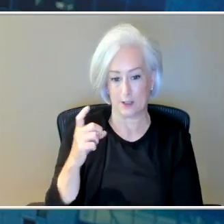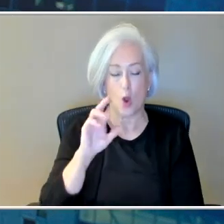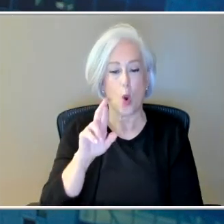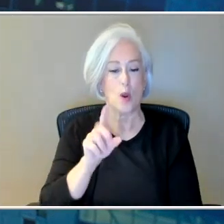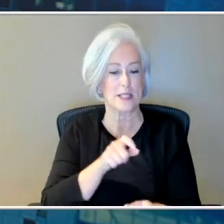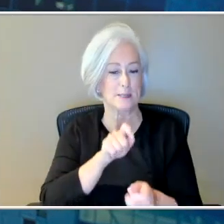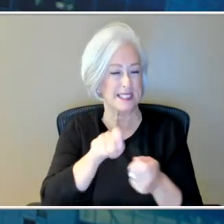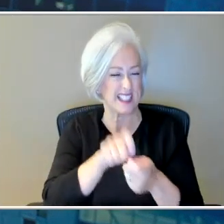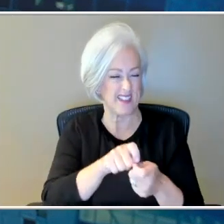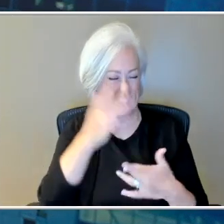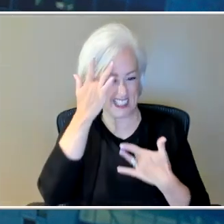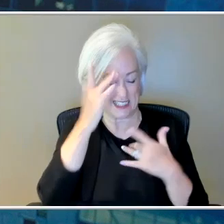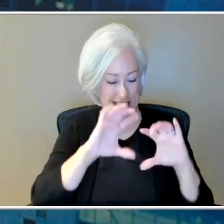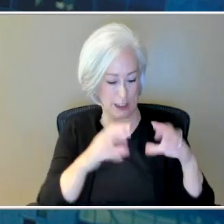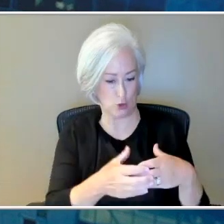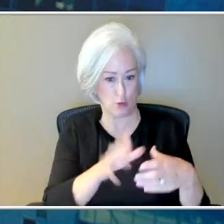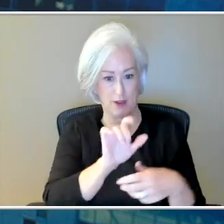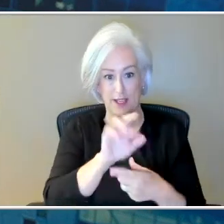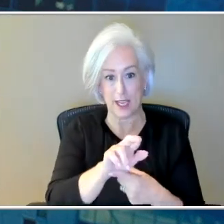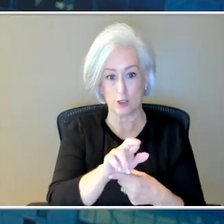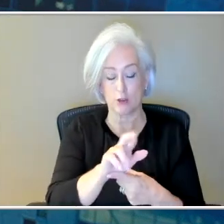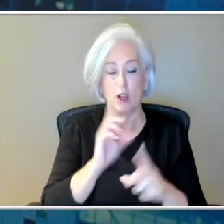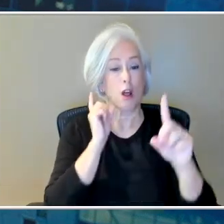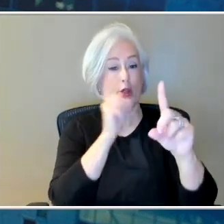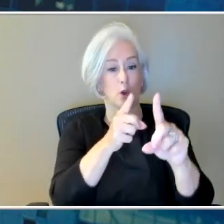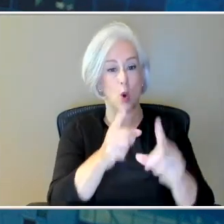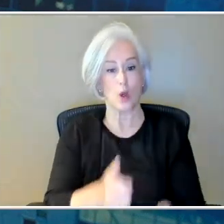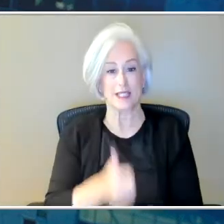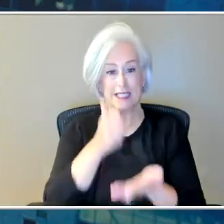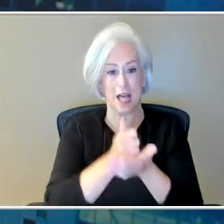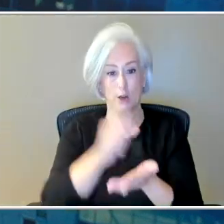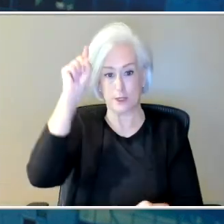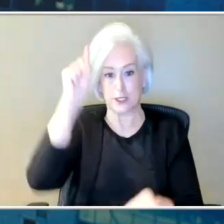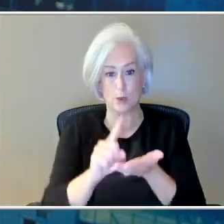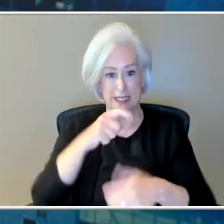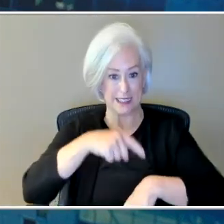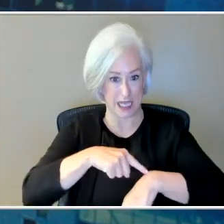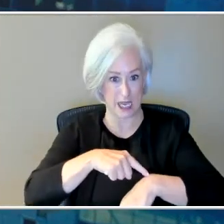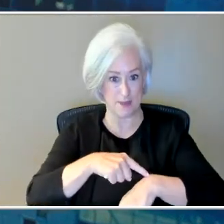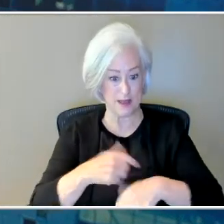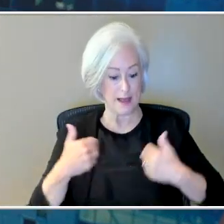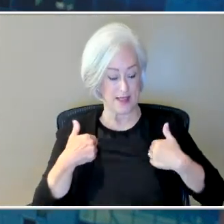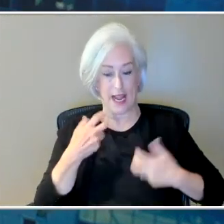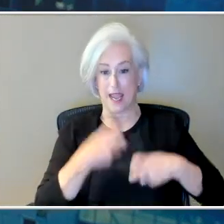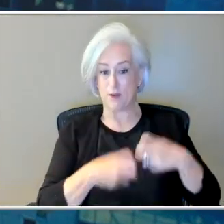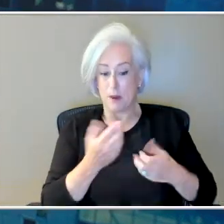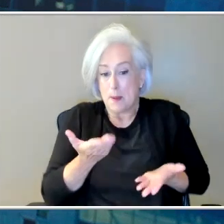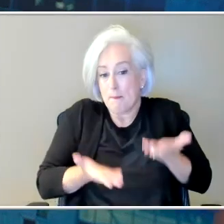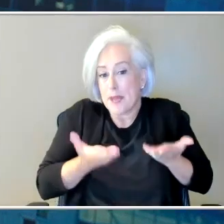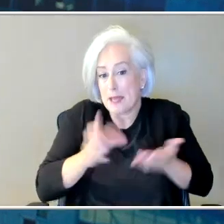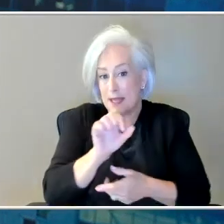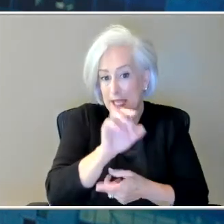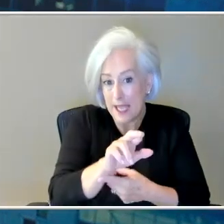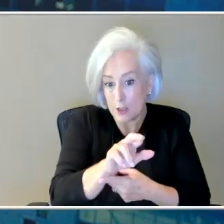do is we're there to help decrease that time from I have a problem that may be cancer, or I've been diagnosed with cancer, to now I have a treatment